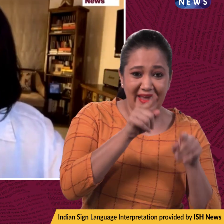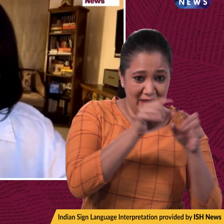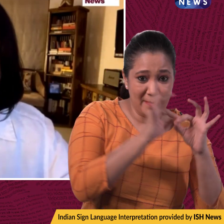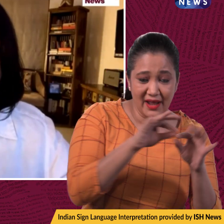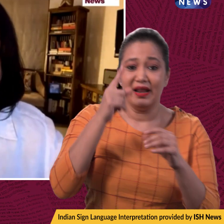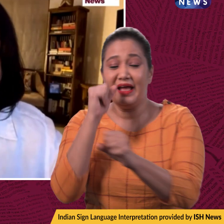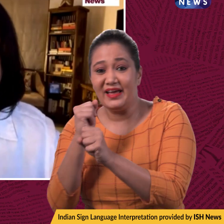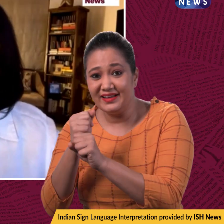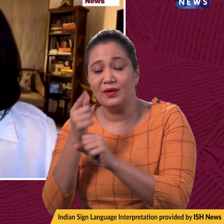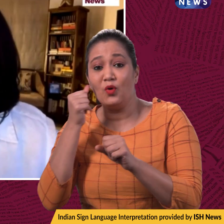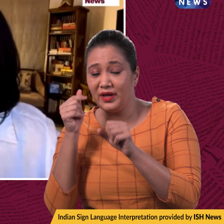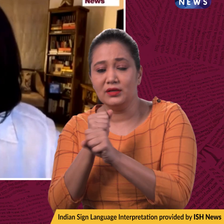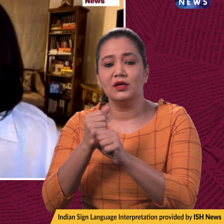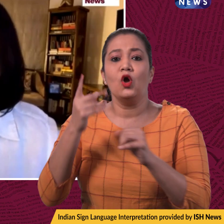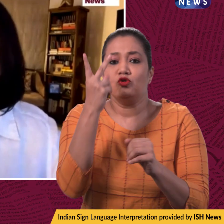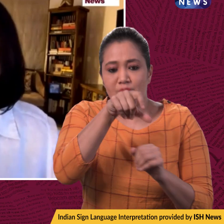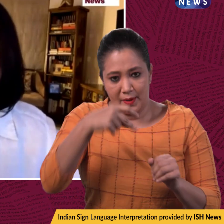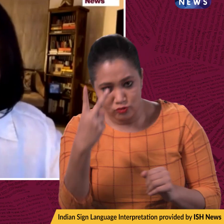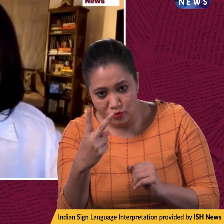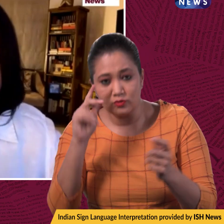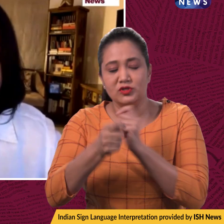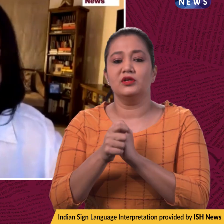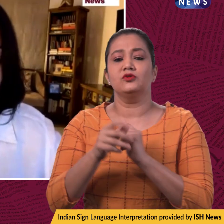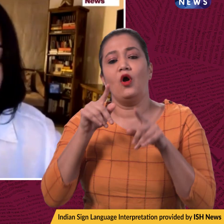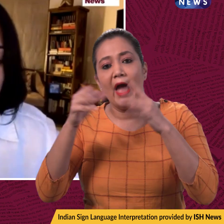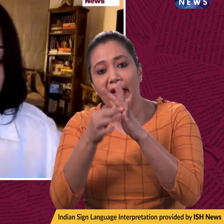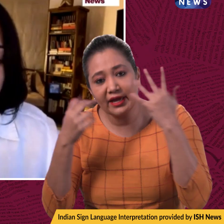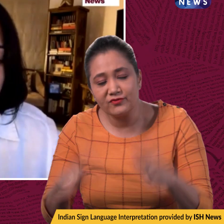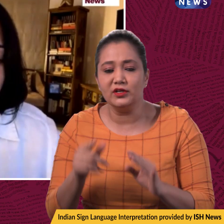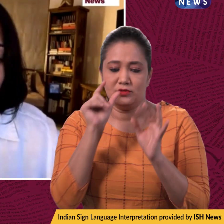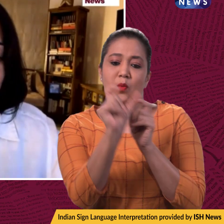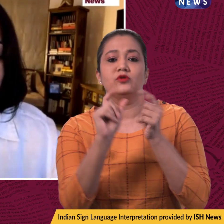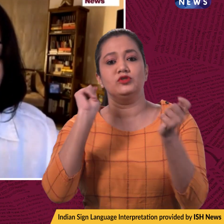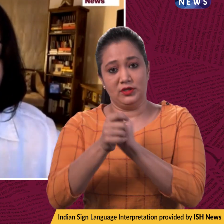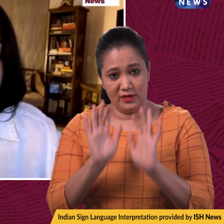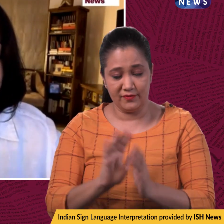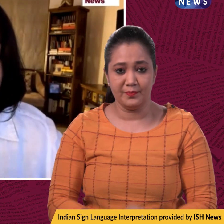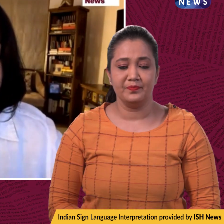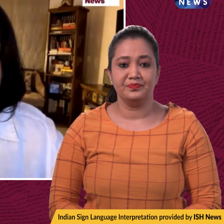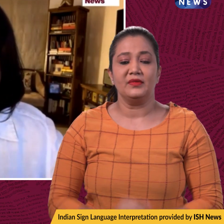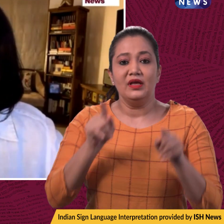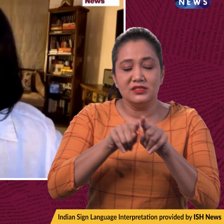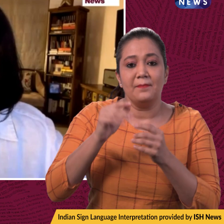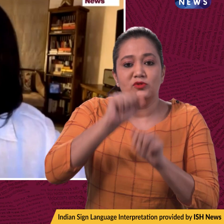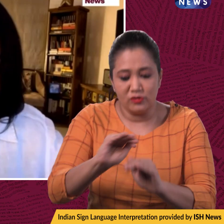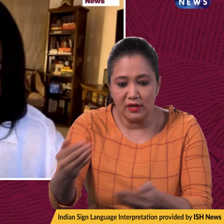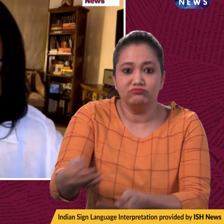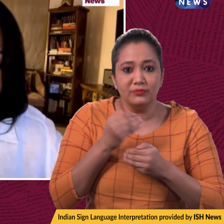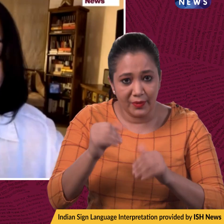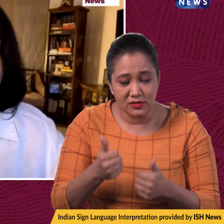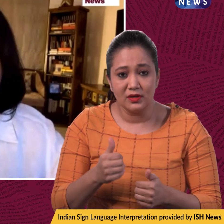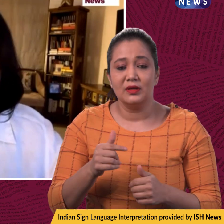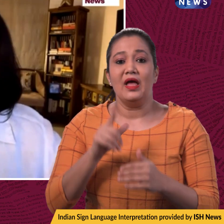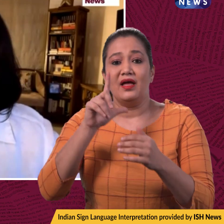and groom with either two people or the engaged. It also allows same-sex couples to legally adopt